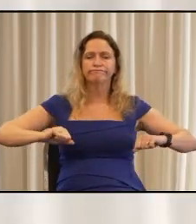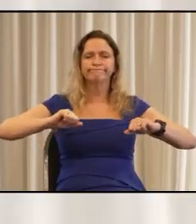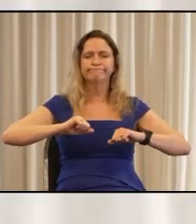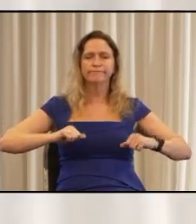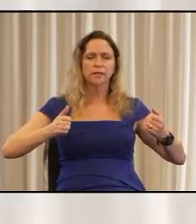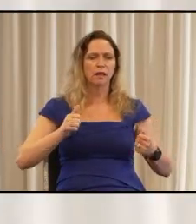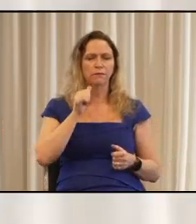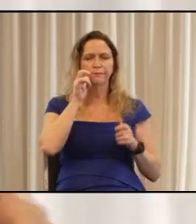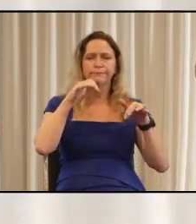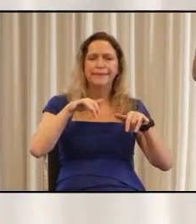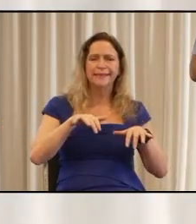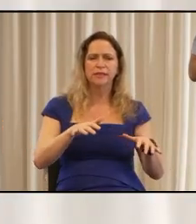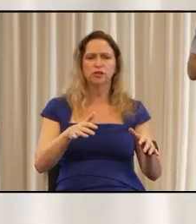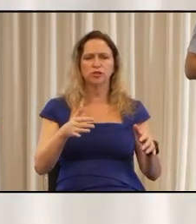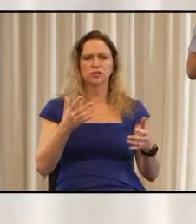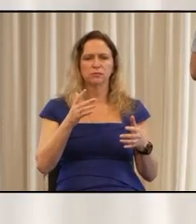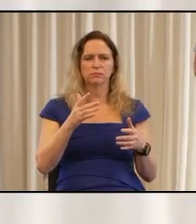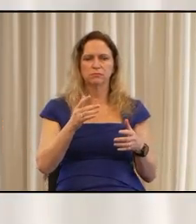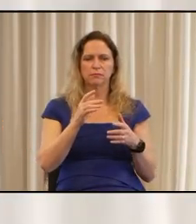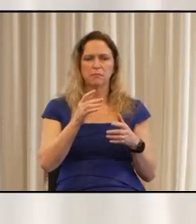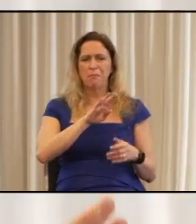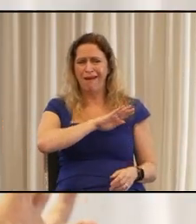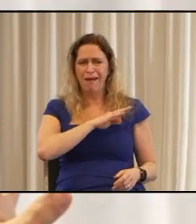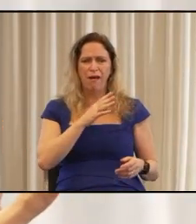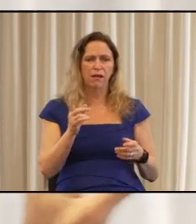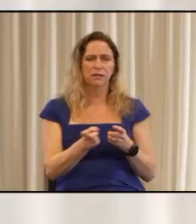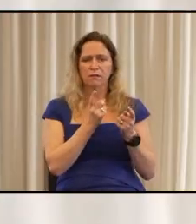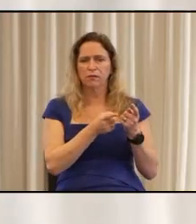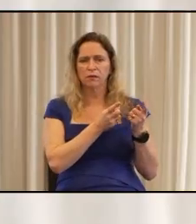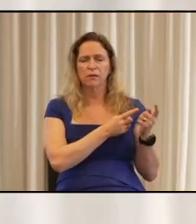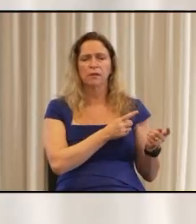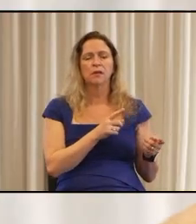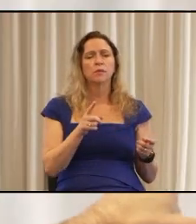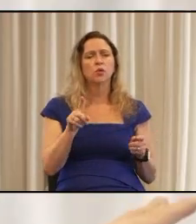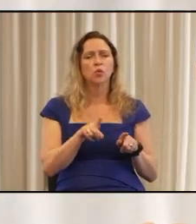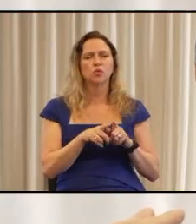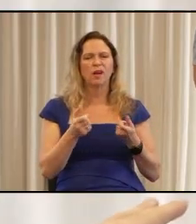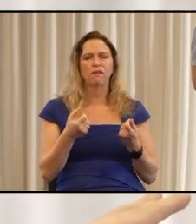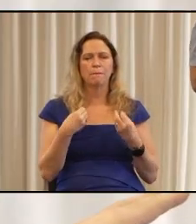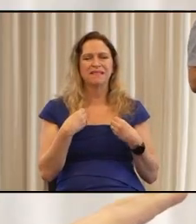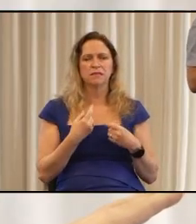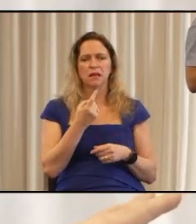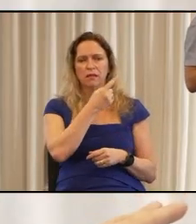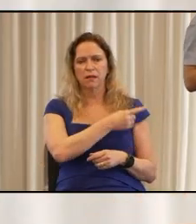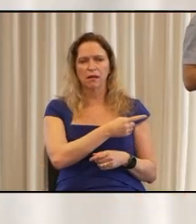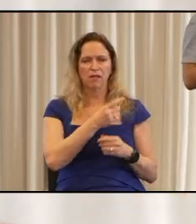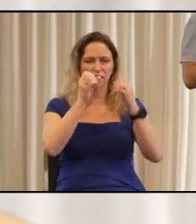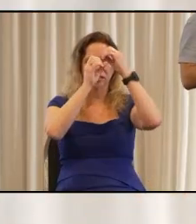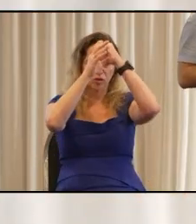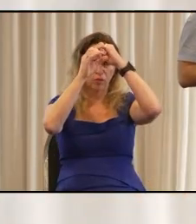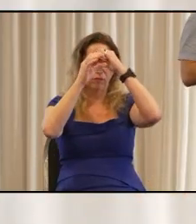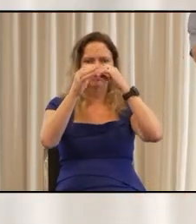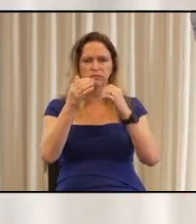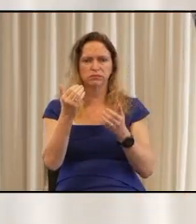beach and the ocean and the parkland, but then you have businesses that are there and the Surf Lifesavers Club, and you've